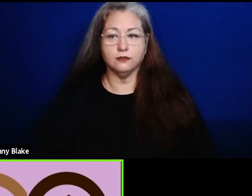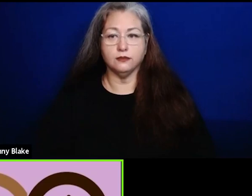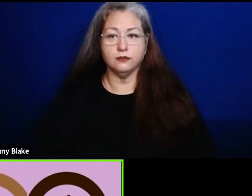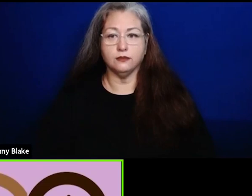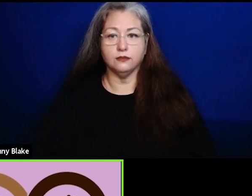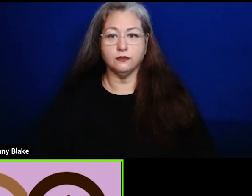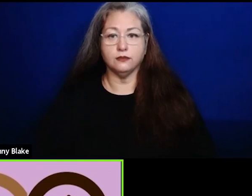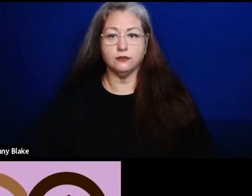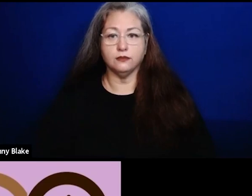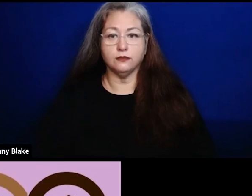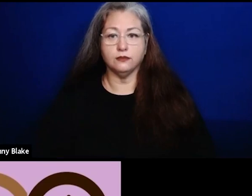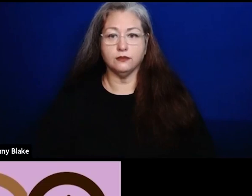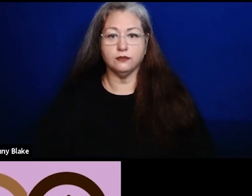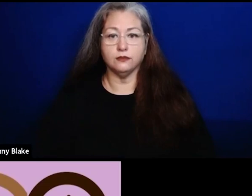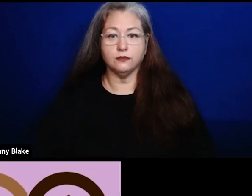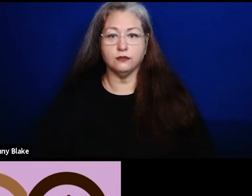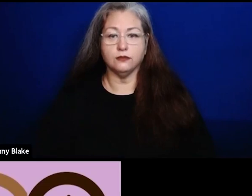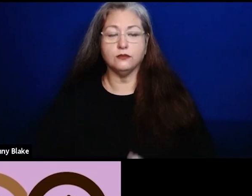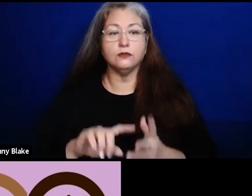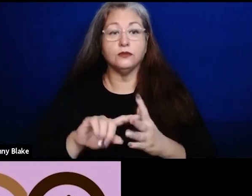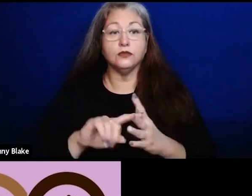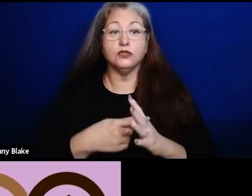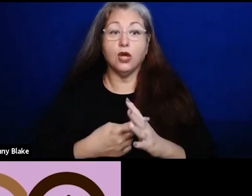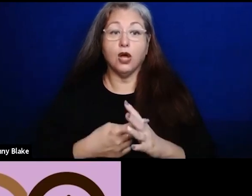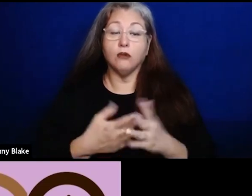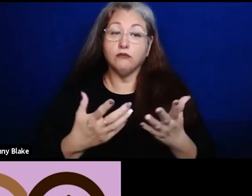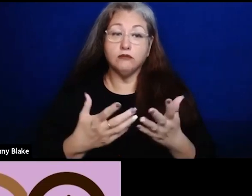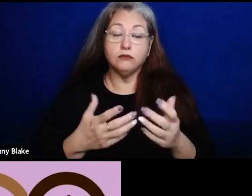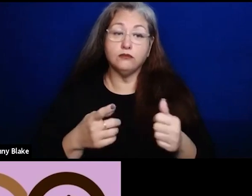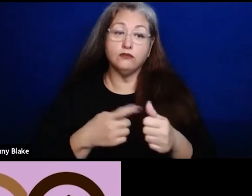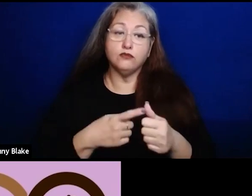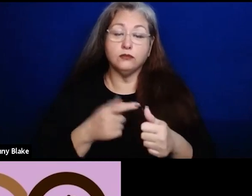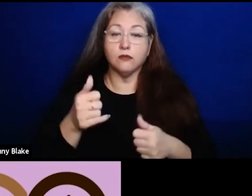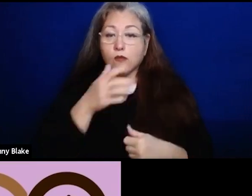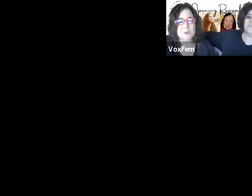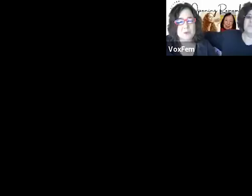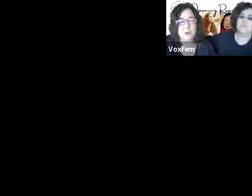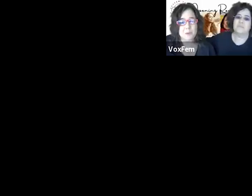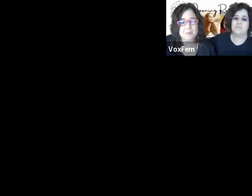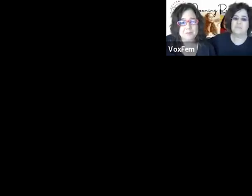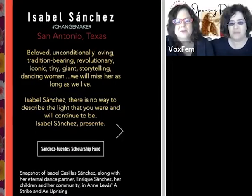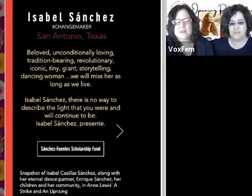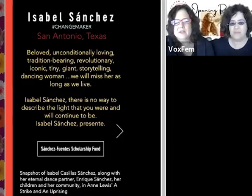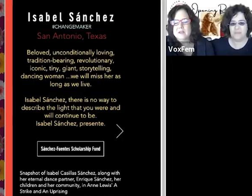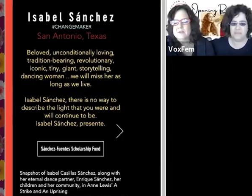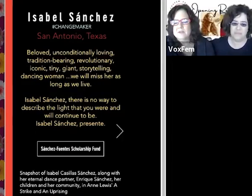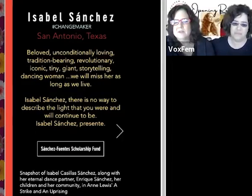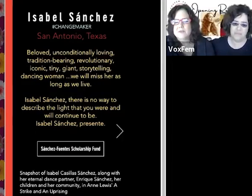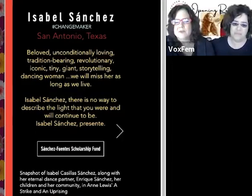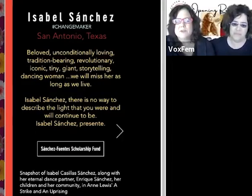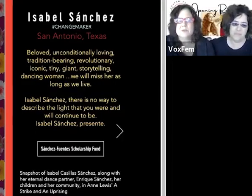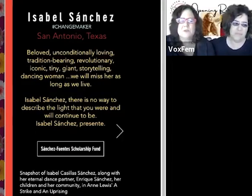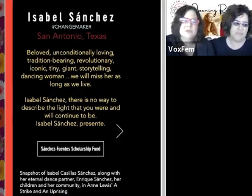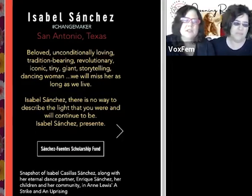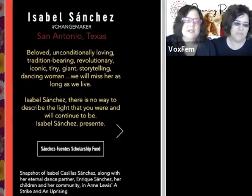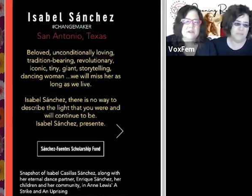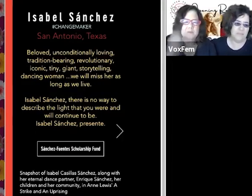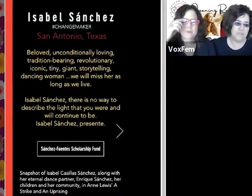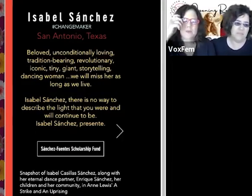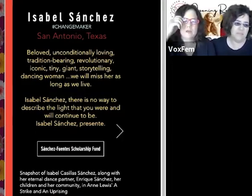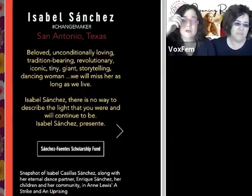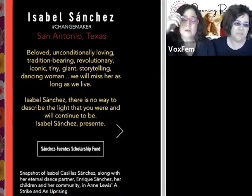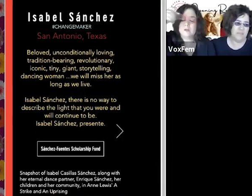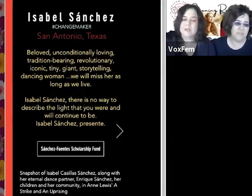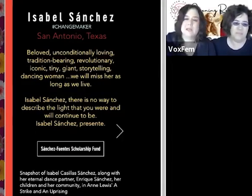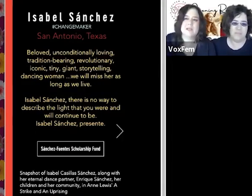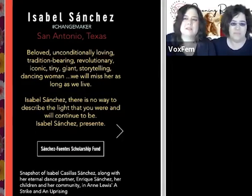with a woman who is very close to home. The first woman that we